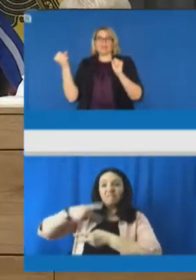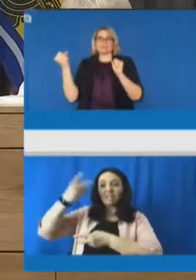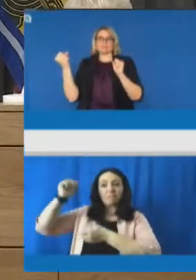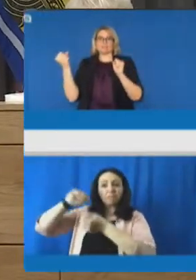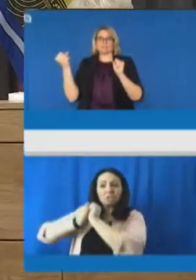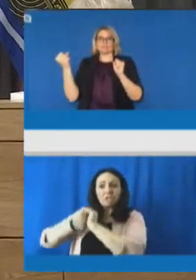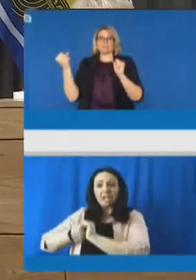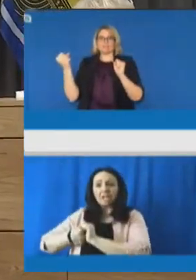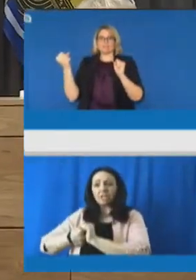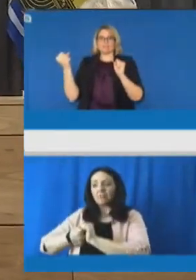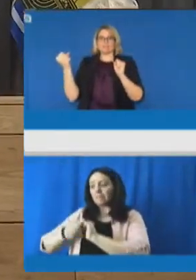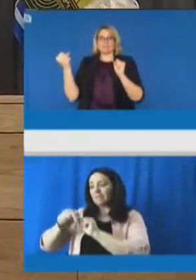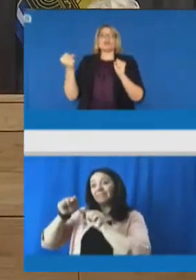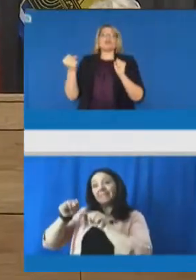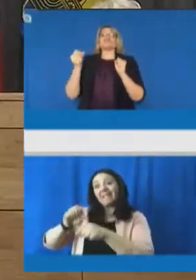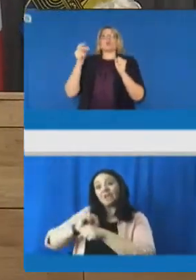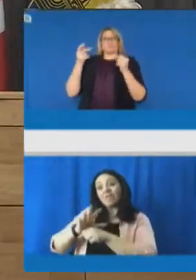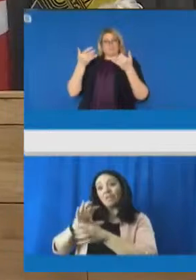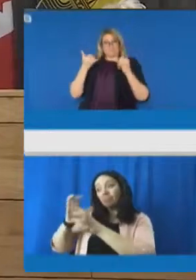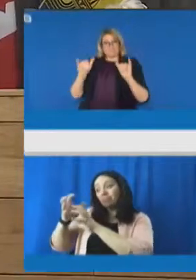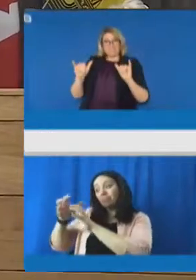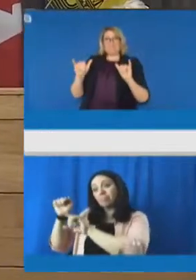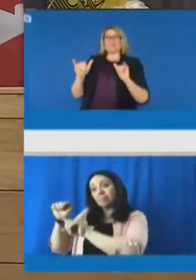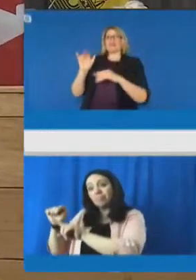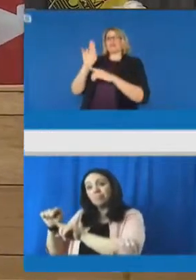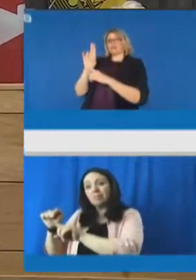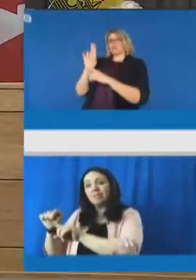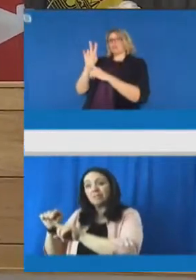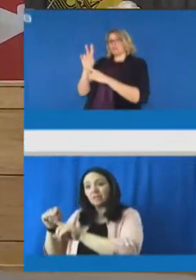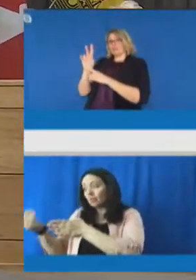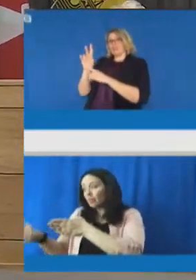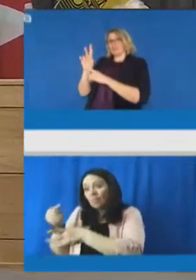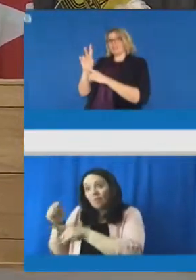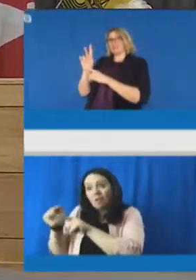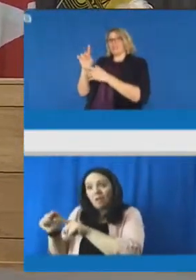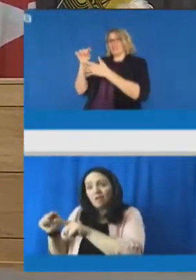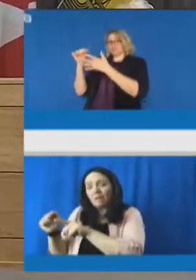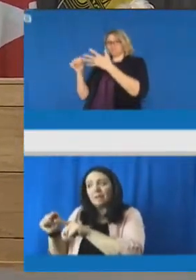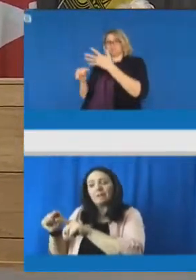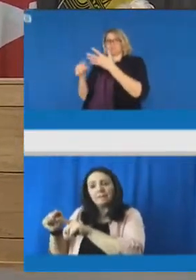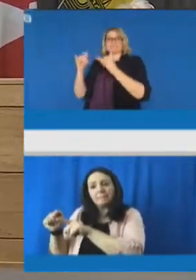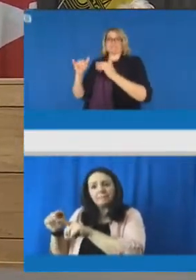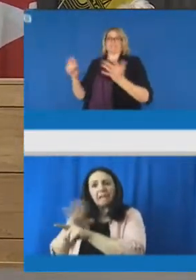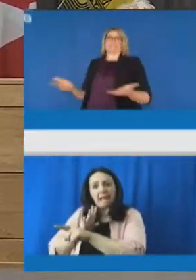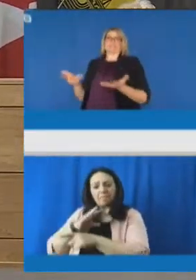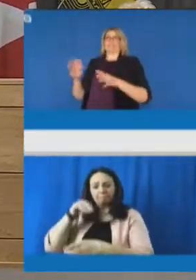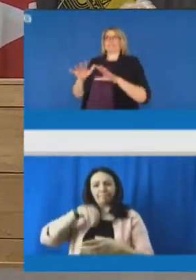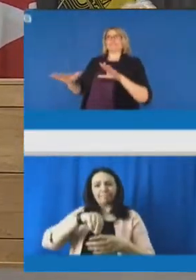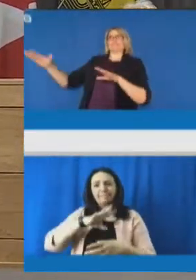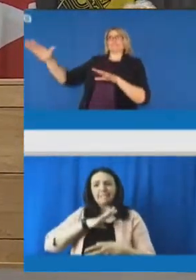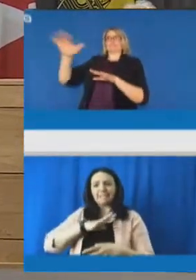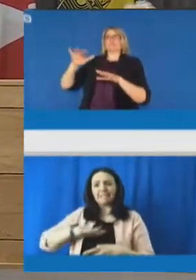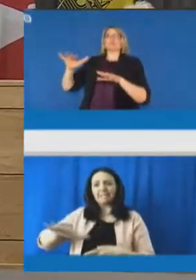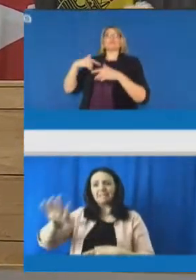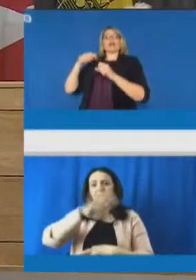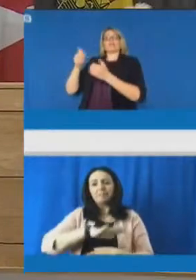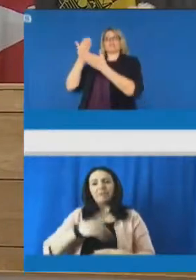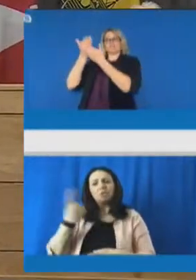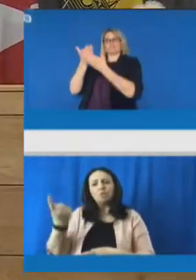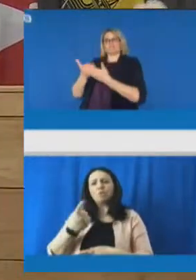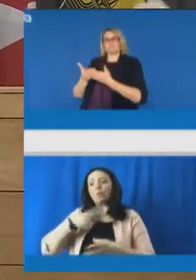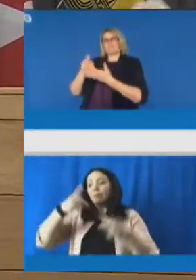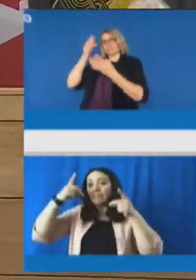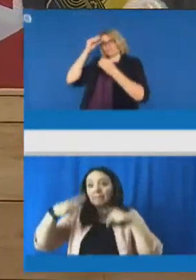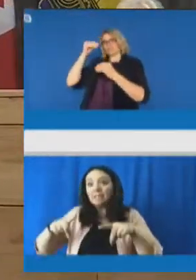will people with shared child custody and people giving care to older adults who also are traveling frequently for those reasons, will they be